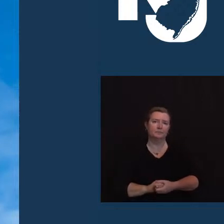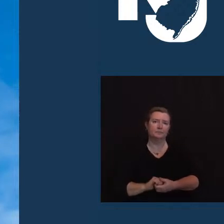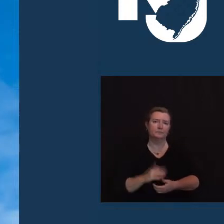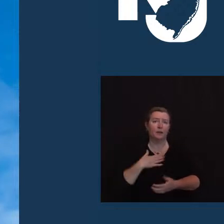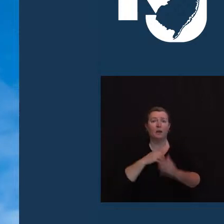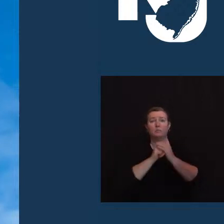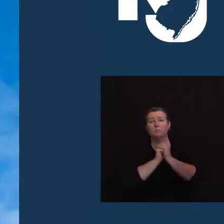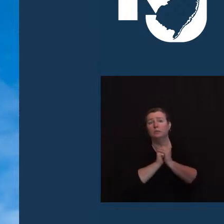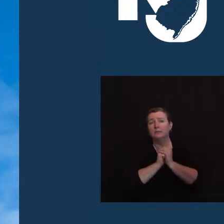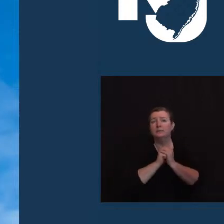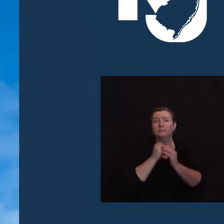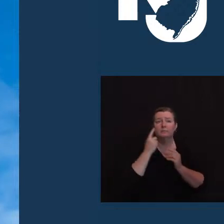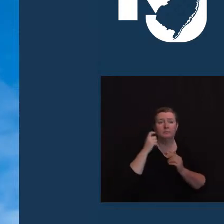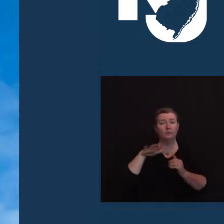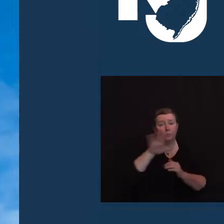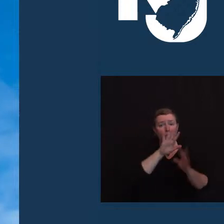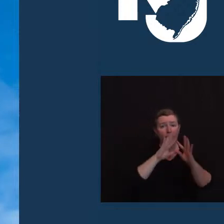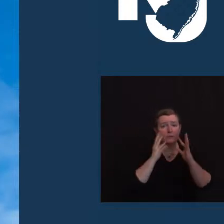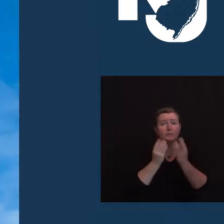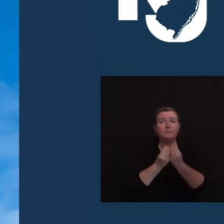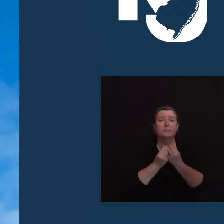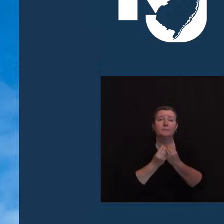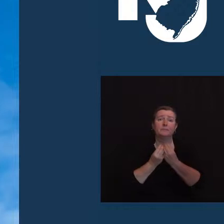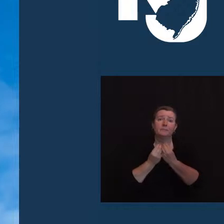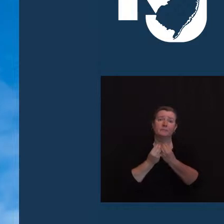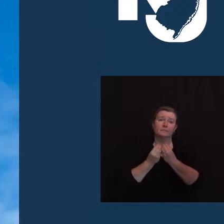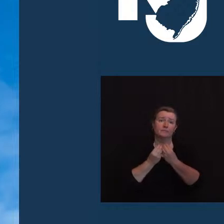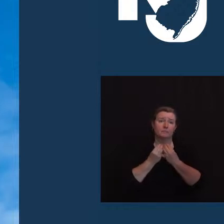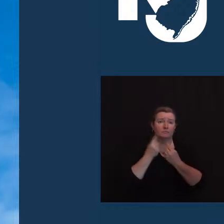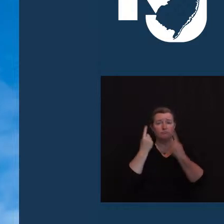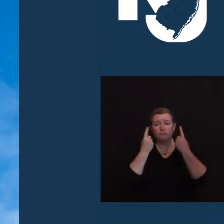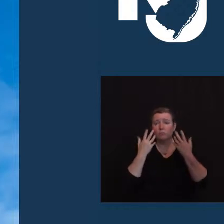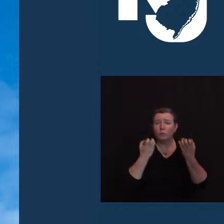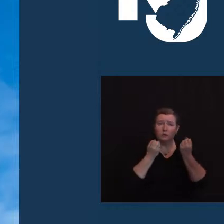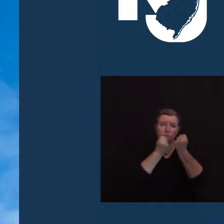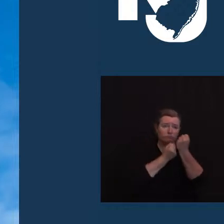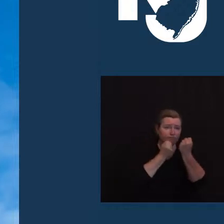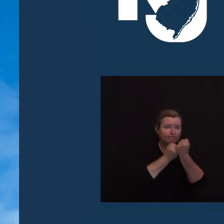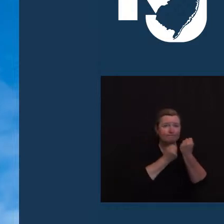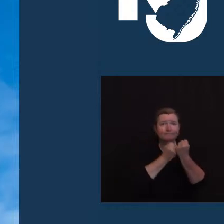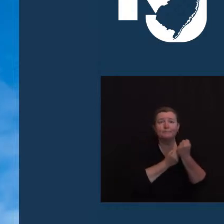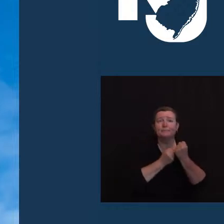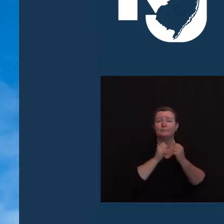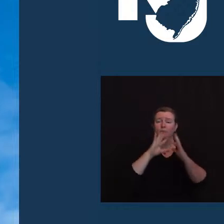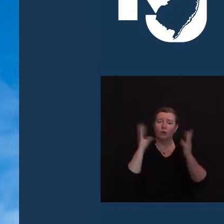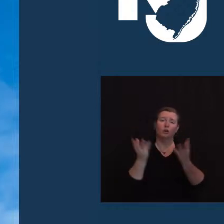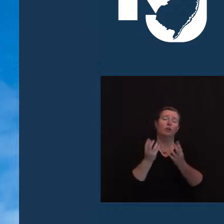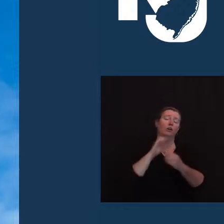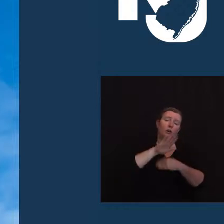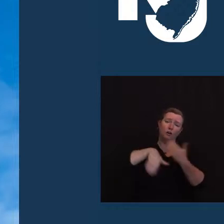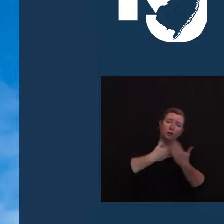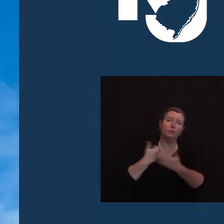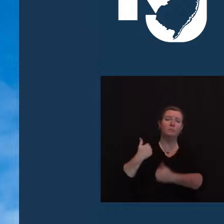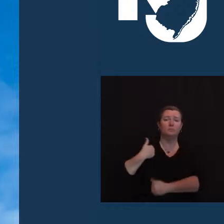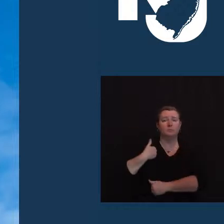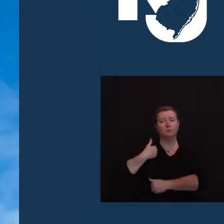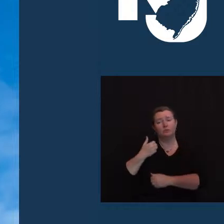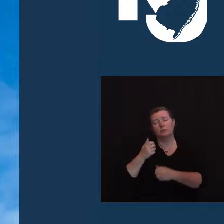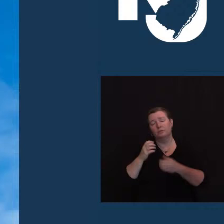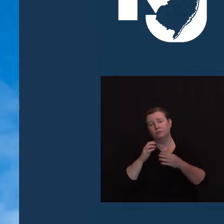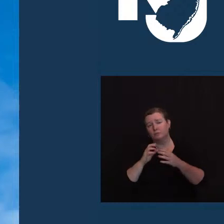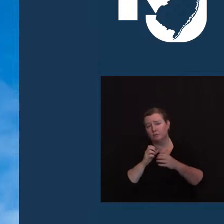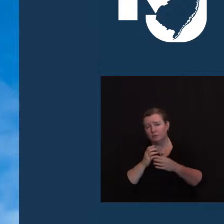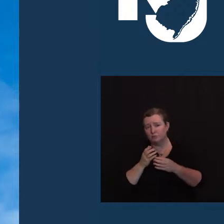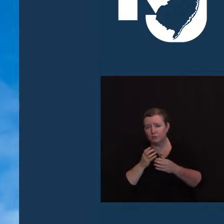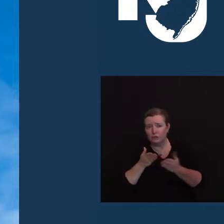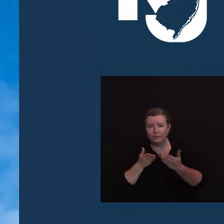their families, and our thoughts remain with all of our service members working to ensure that our fellow Americans and tens